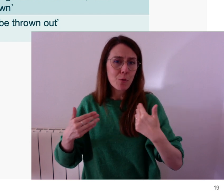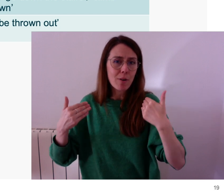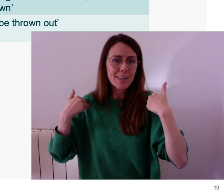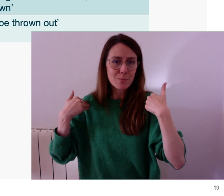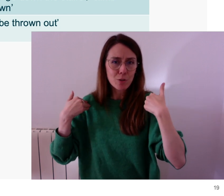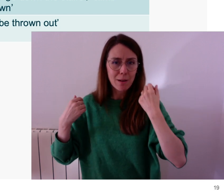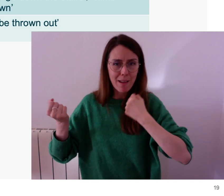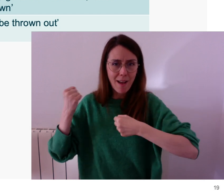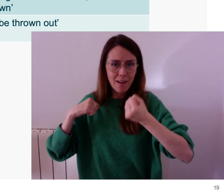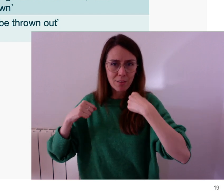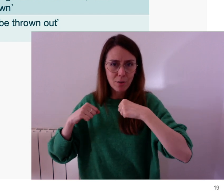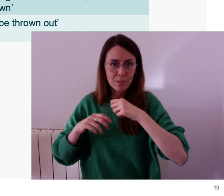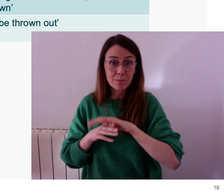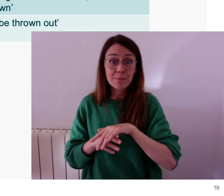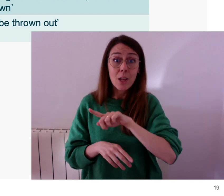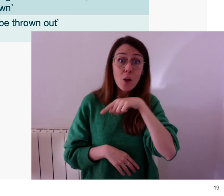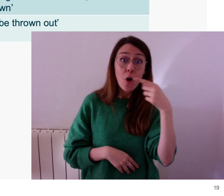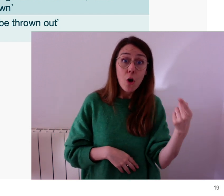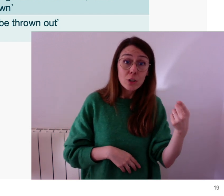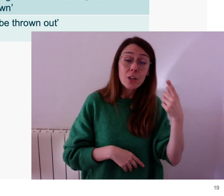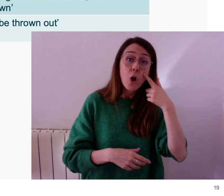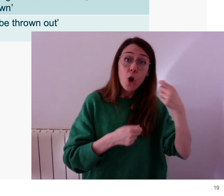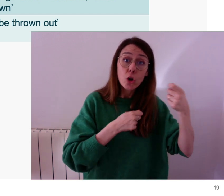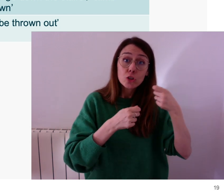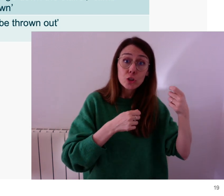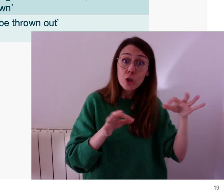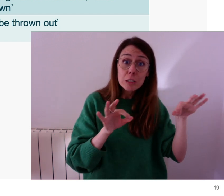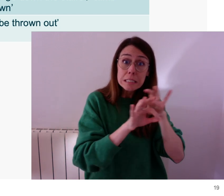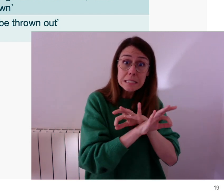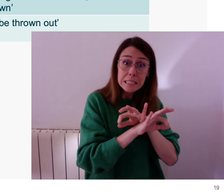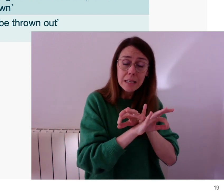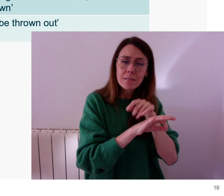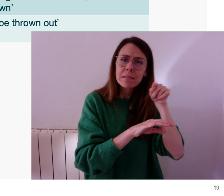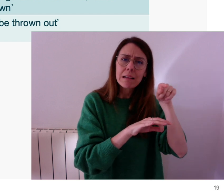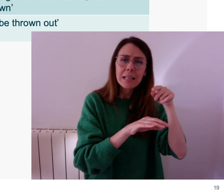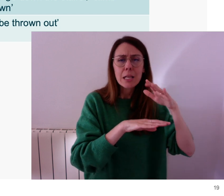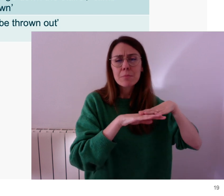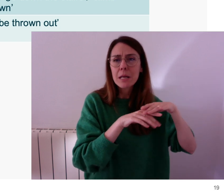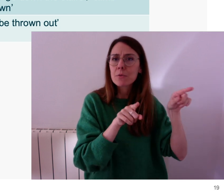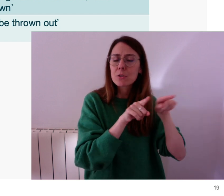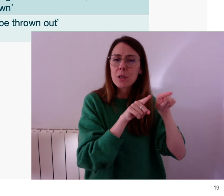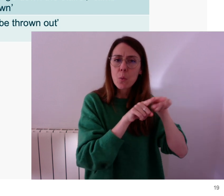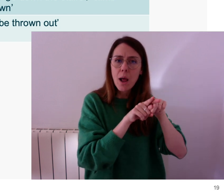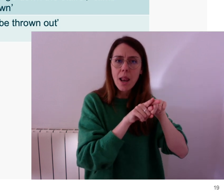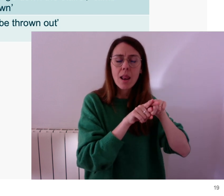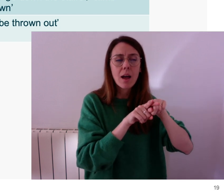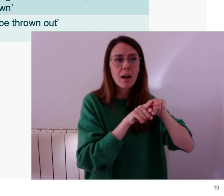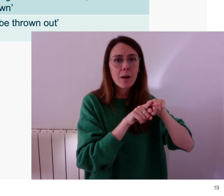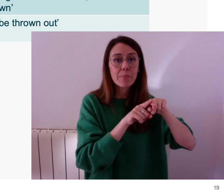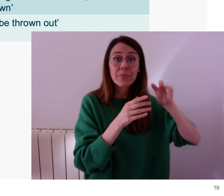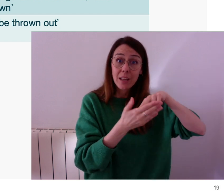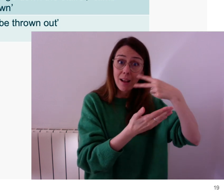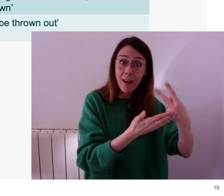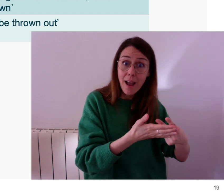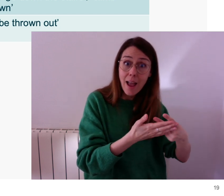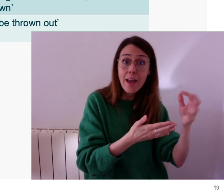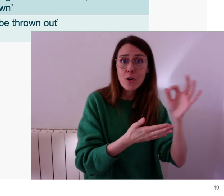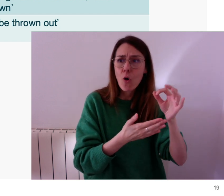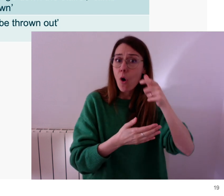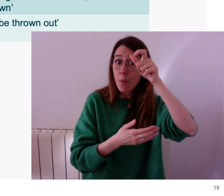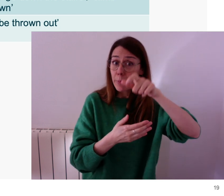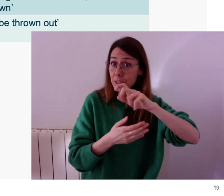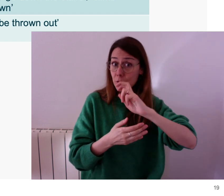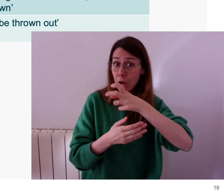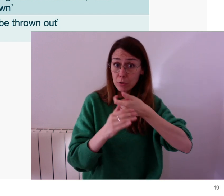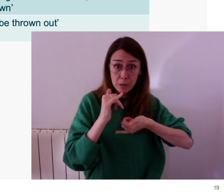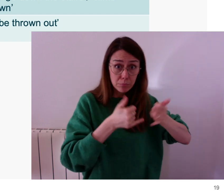only intransitive and ergative verbs. So verbs that take only one argument, which is the subject, and which